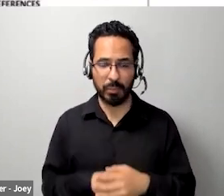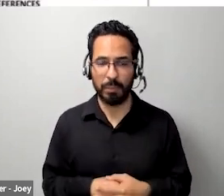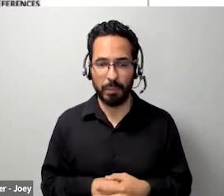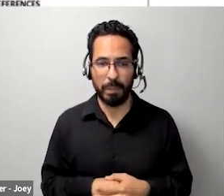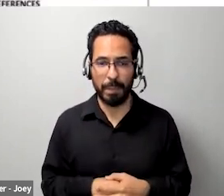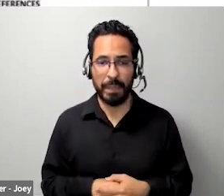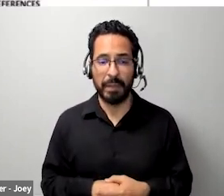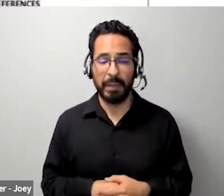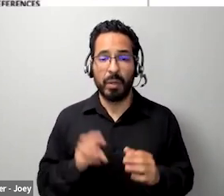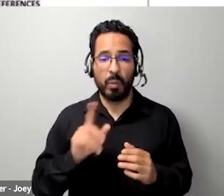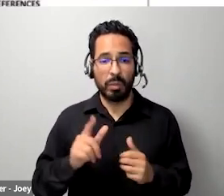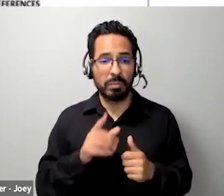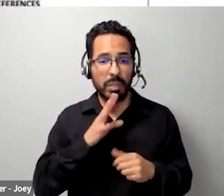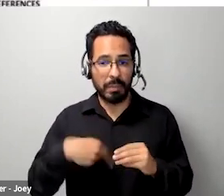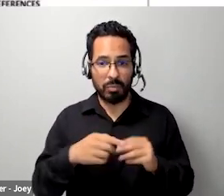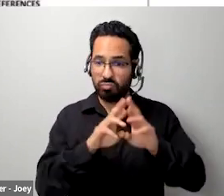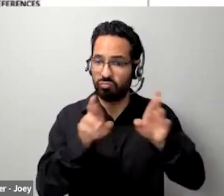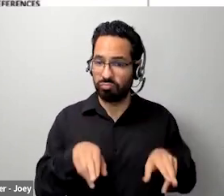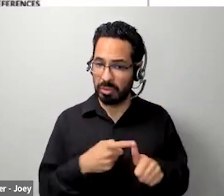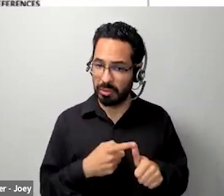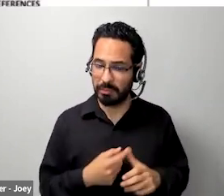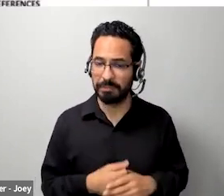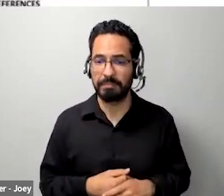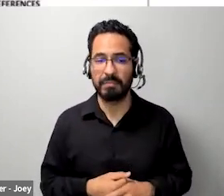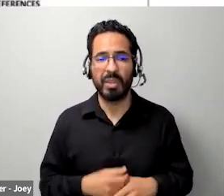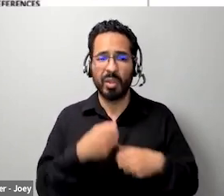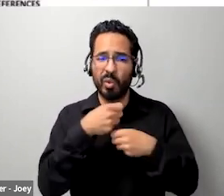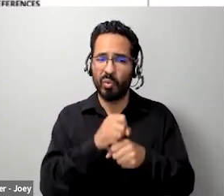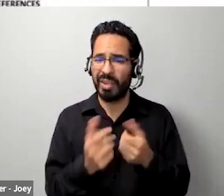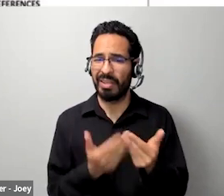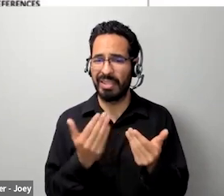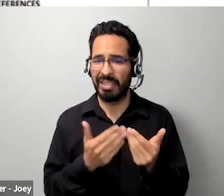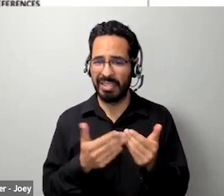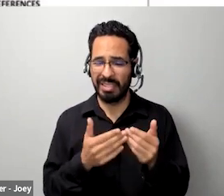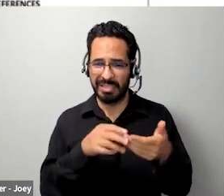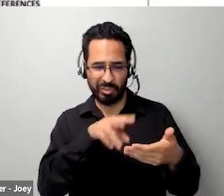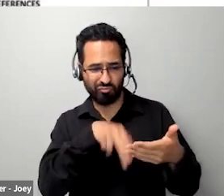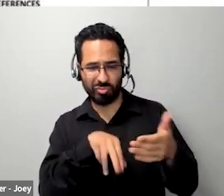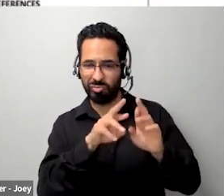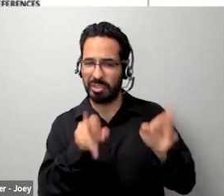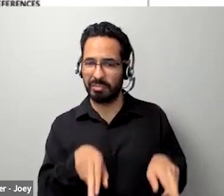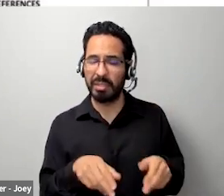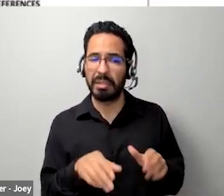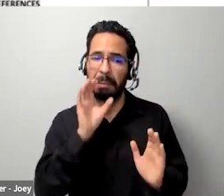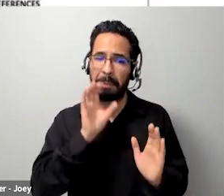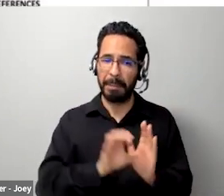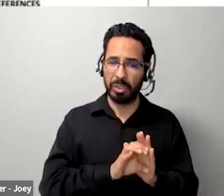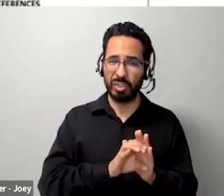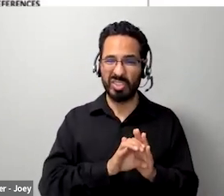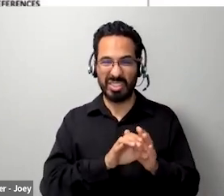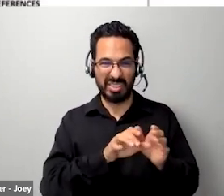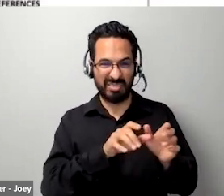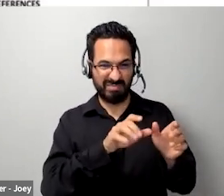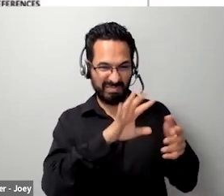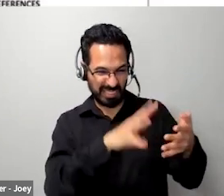Well, let's talk about resumes first. Create an easy to read resume. Pictures, tables, graphs are usually not a best